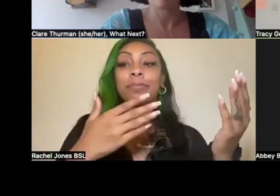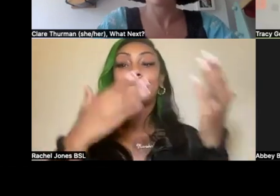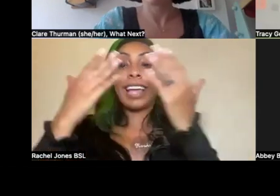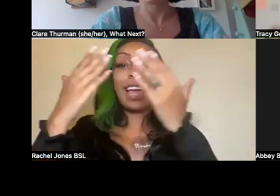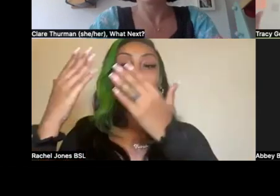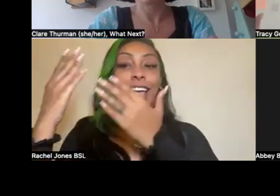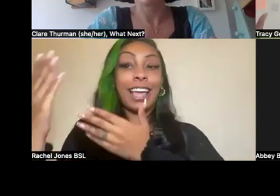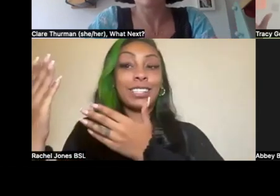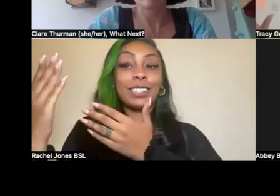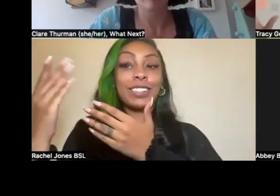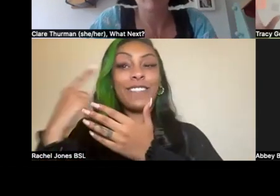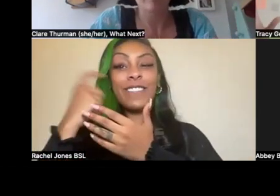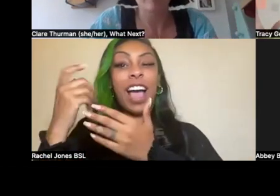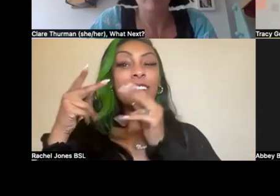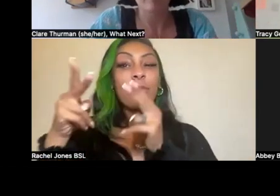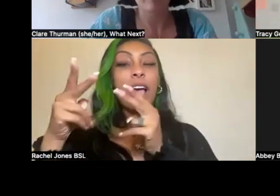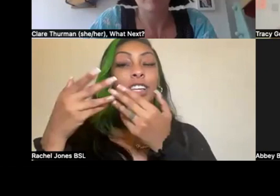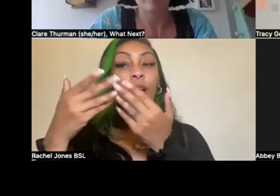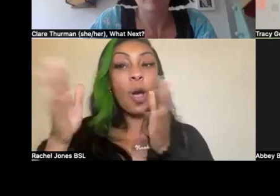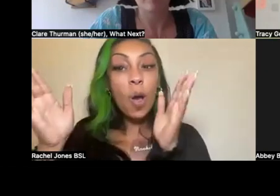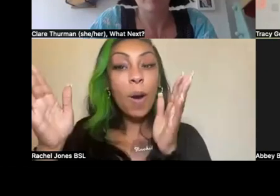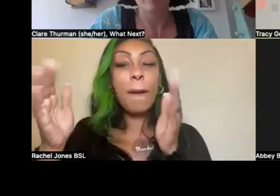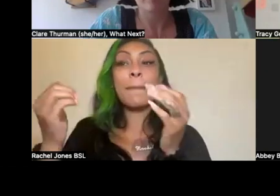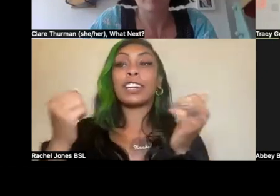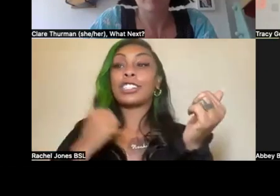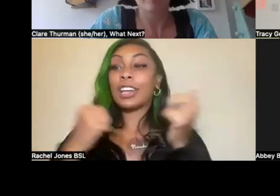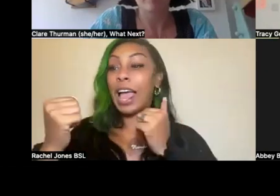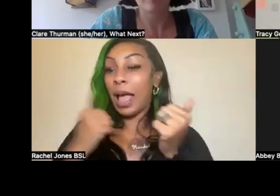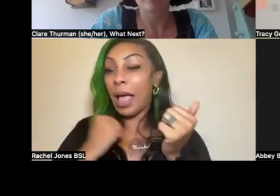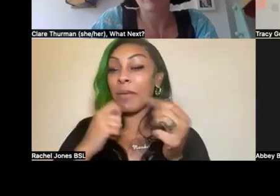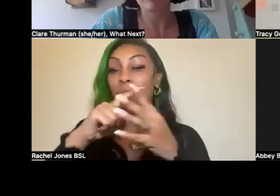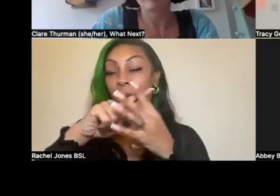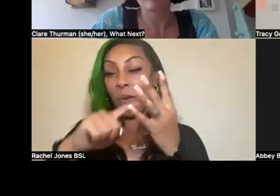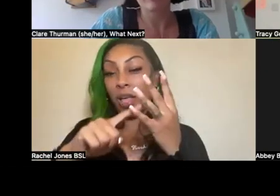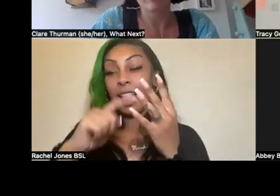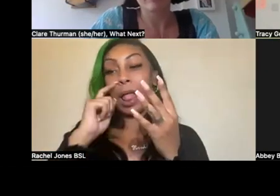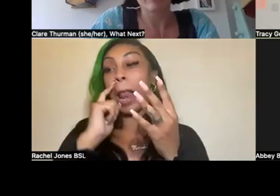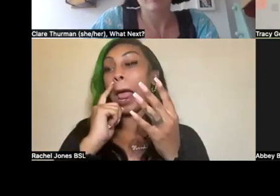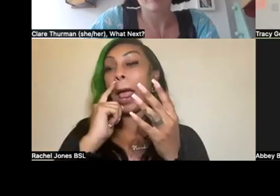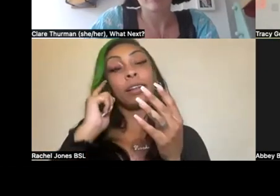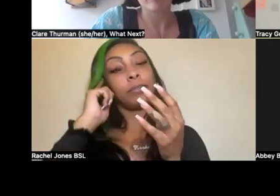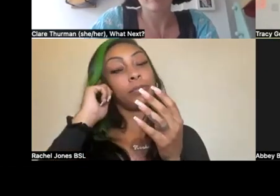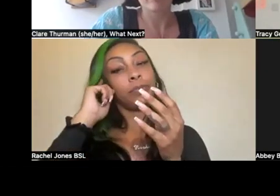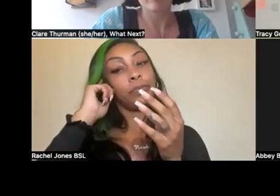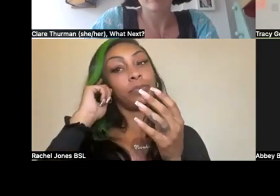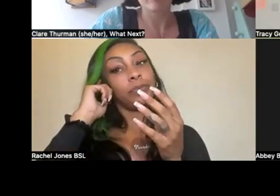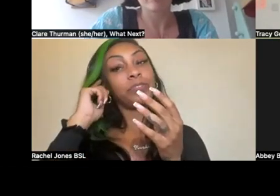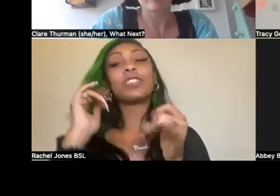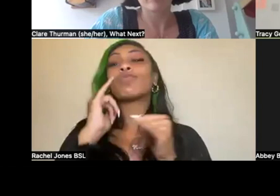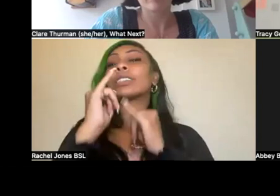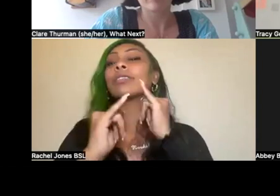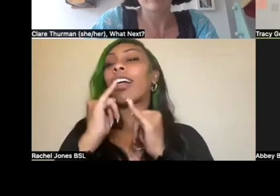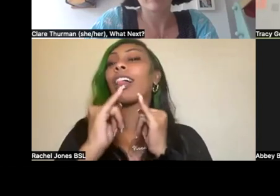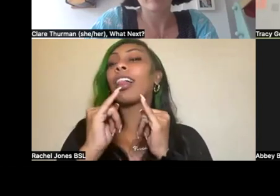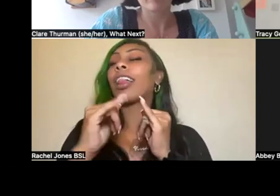ways to open up and champion all of these things I've talked about, but also critically I think what we're really interested in